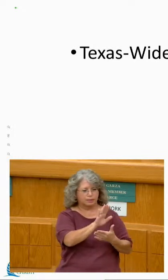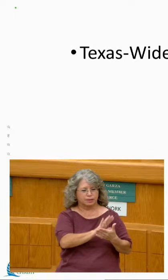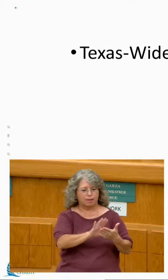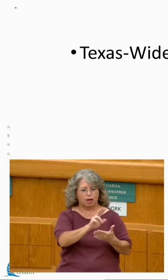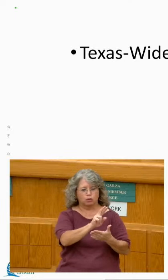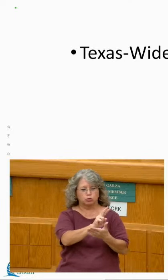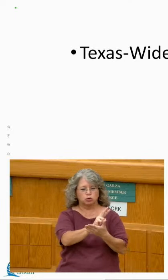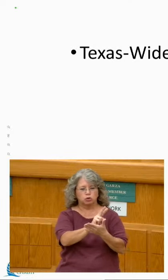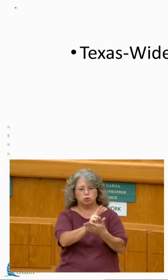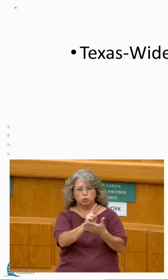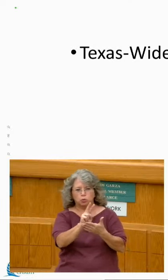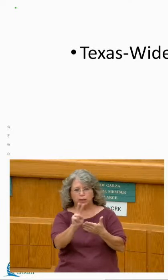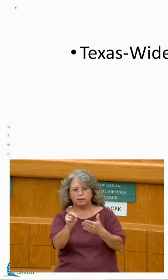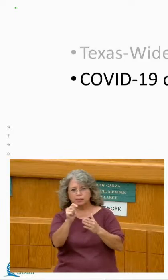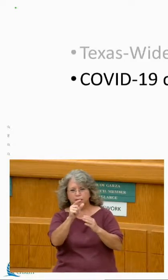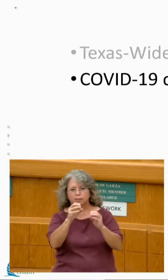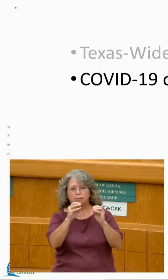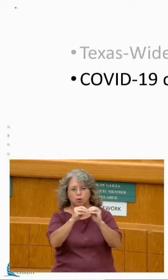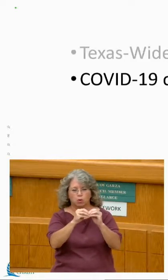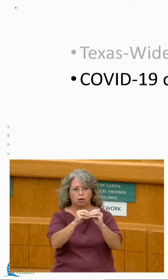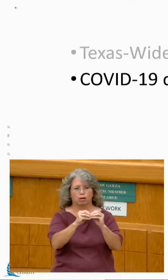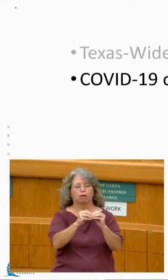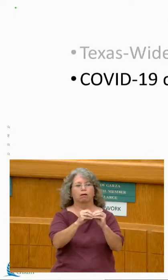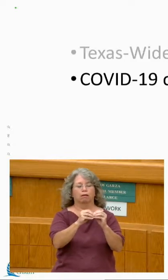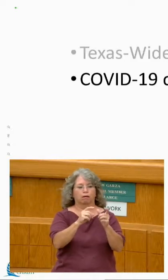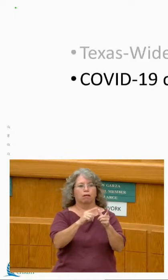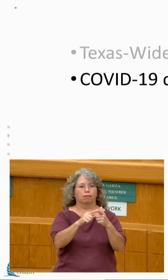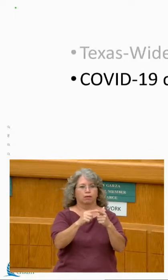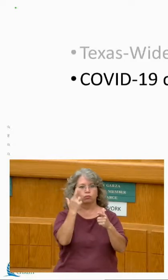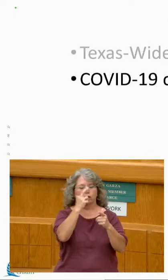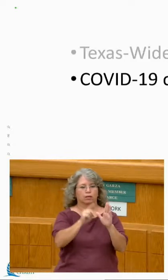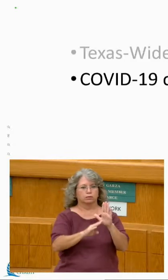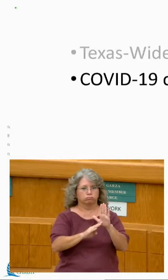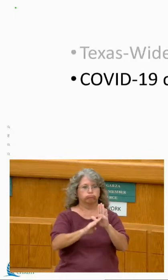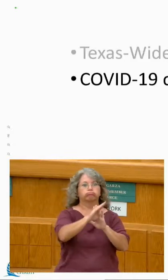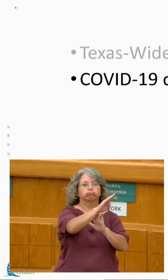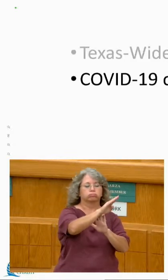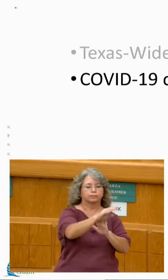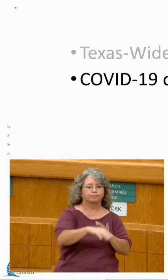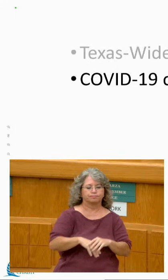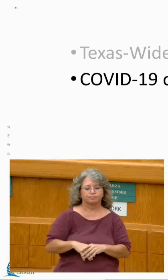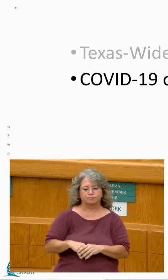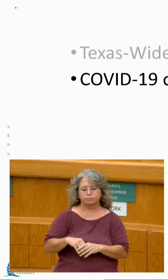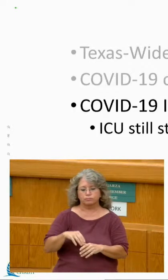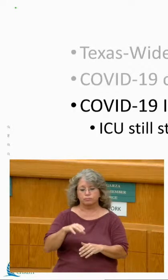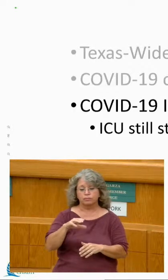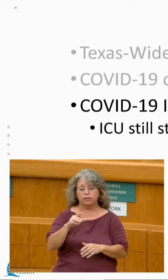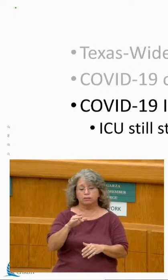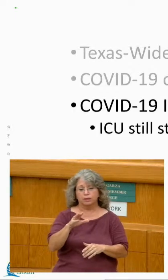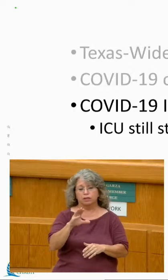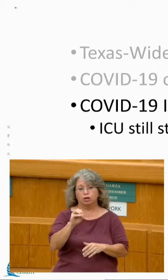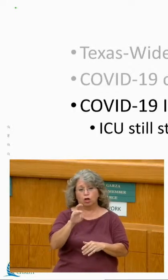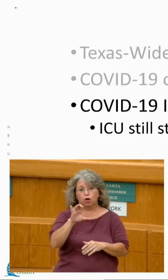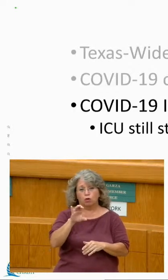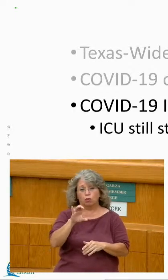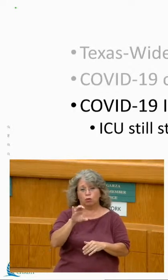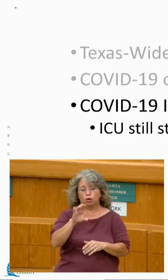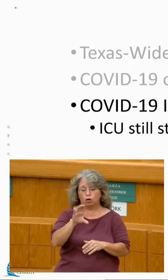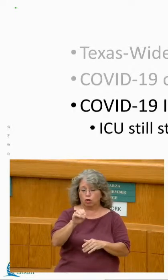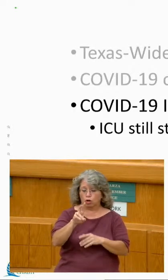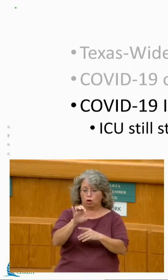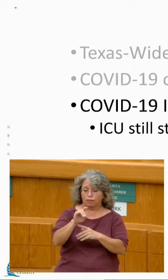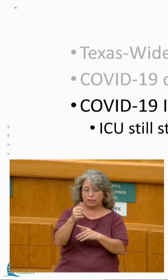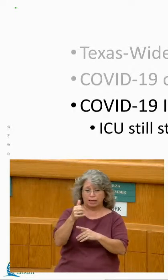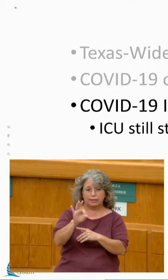bump. And we know how that turned out. COVID-19 cases, on the good side, they're declining in the coastal bend.